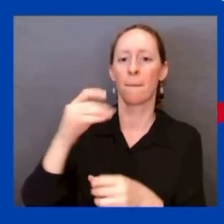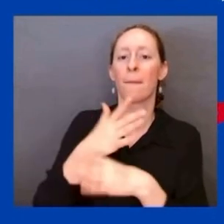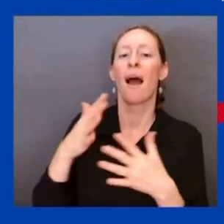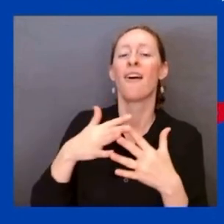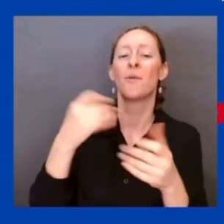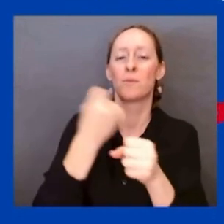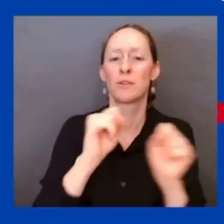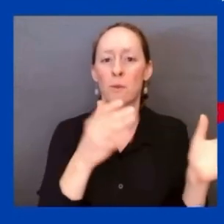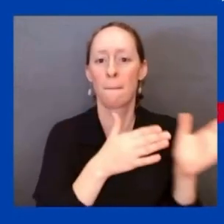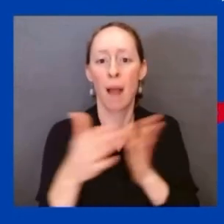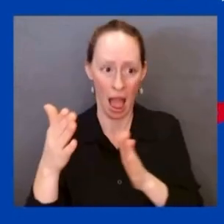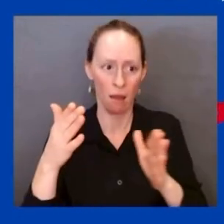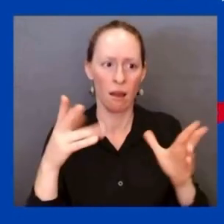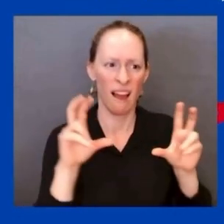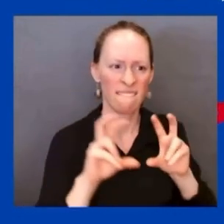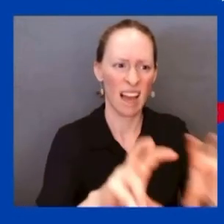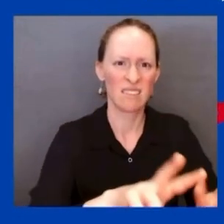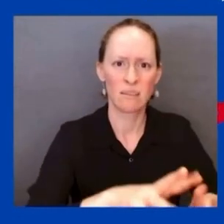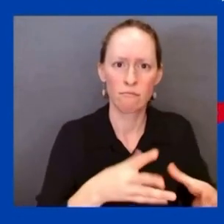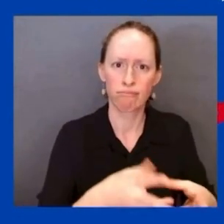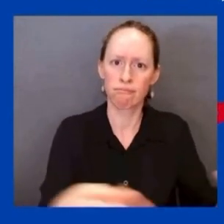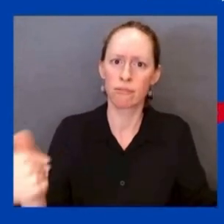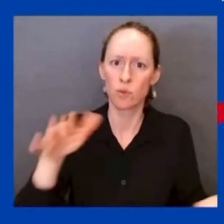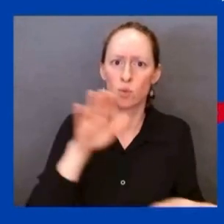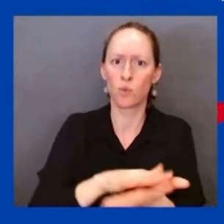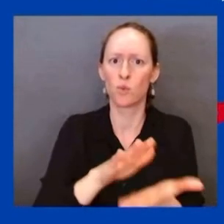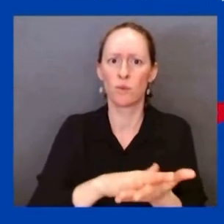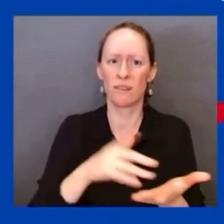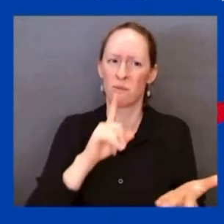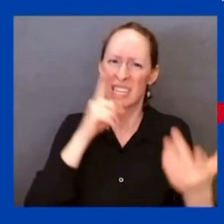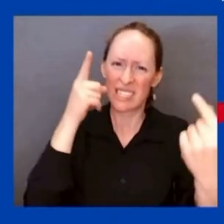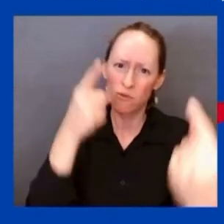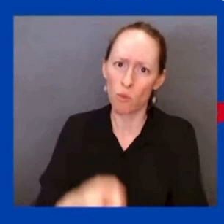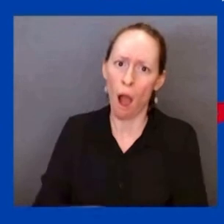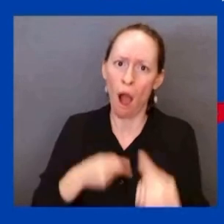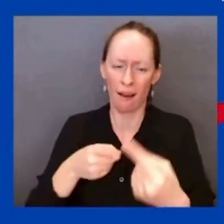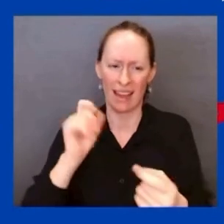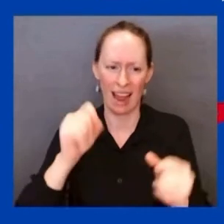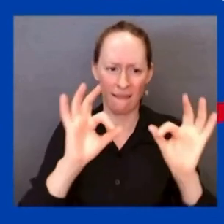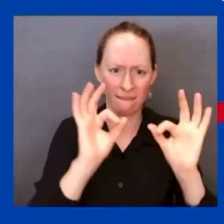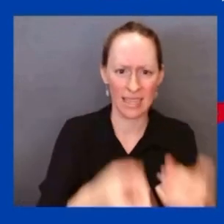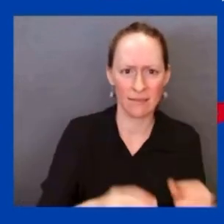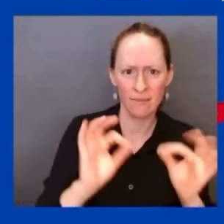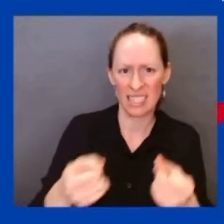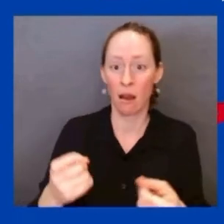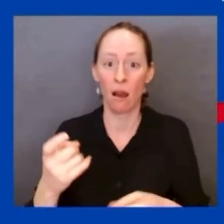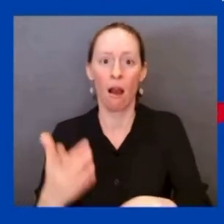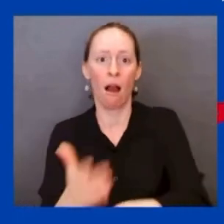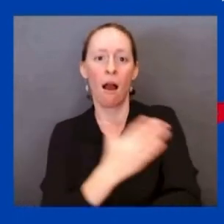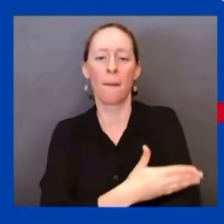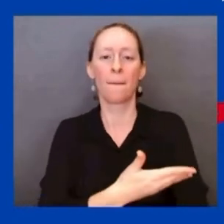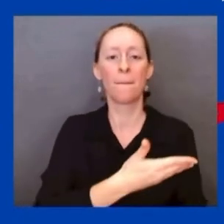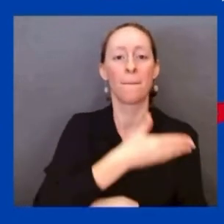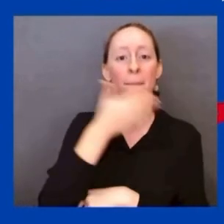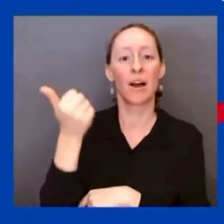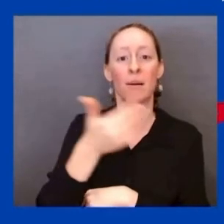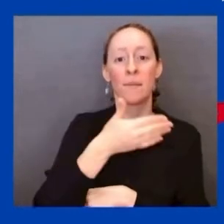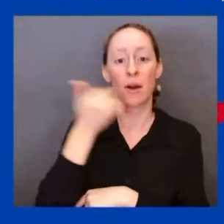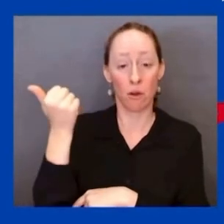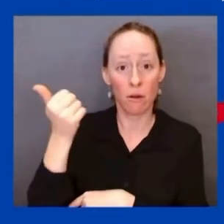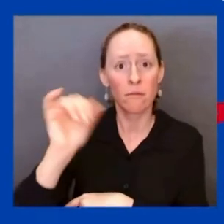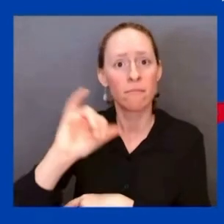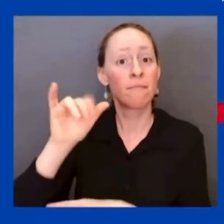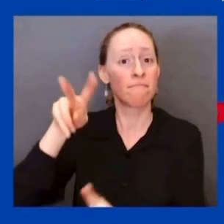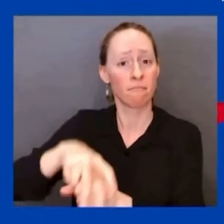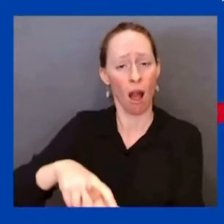a consequence of the pandemic. We're going to be talking about the pandemic, our those who succeed us, for a long time. It